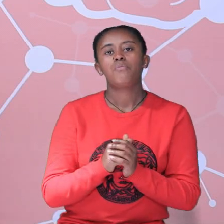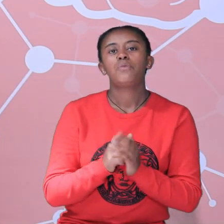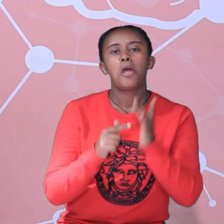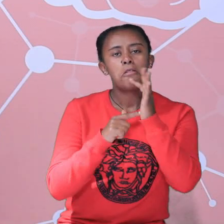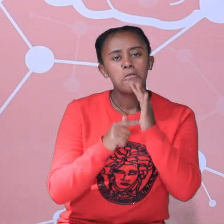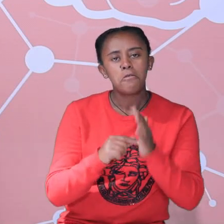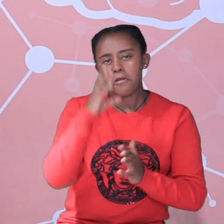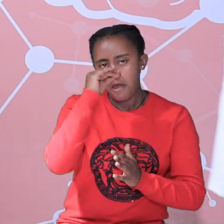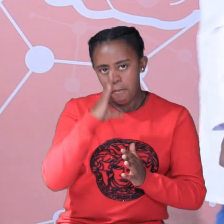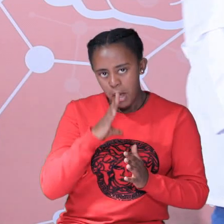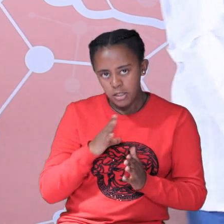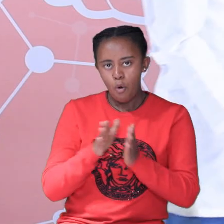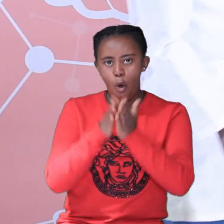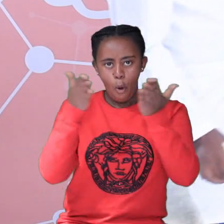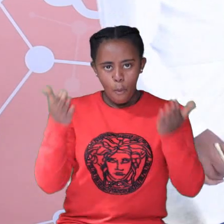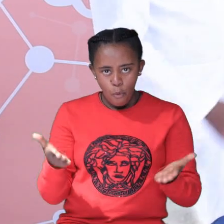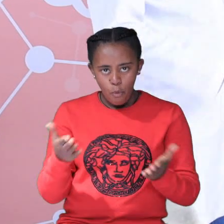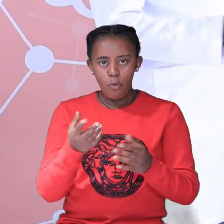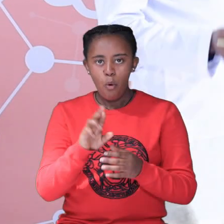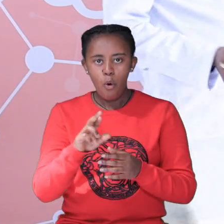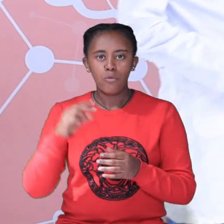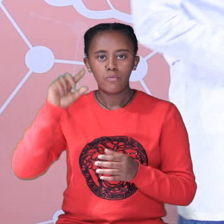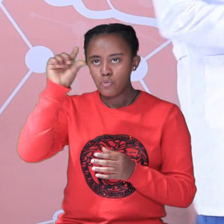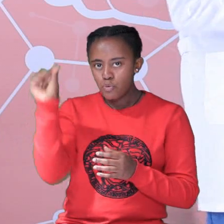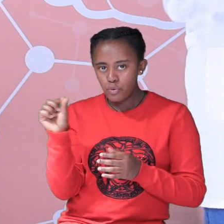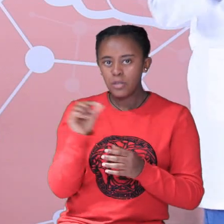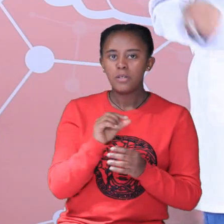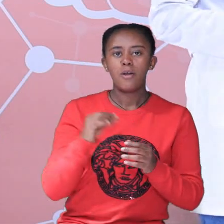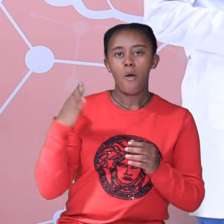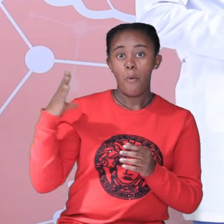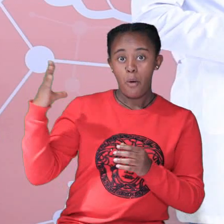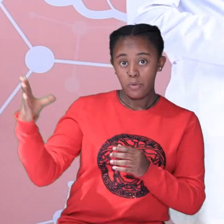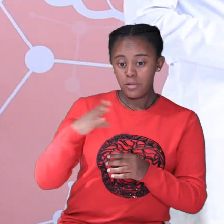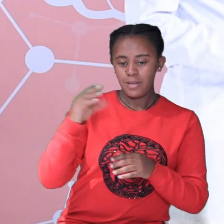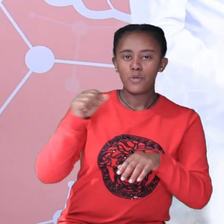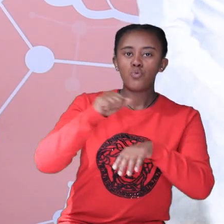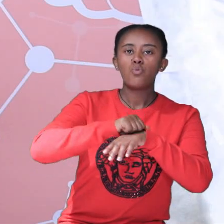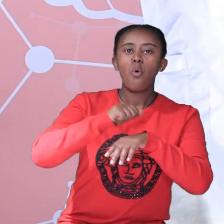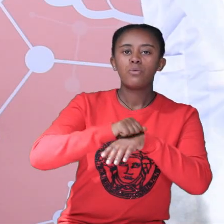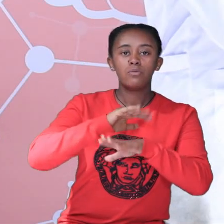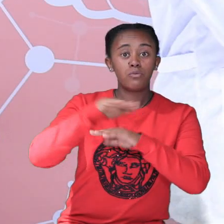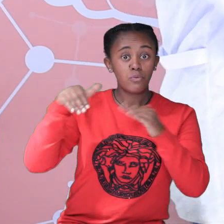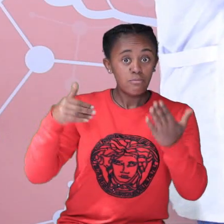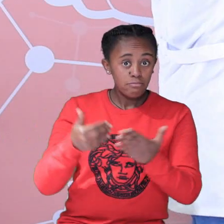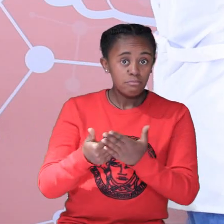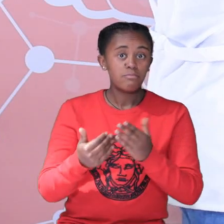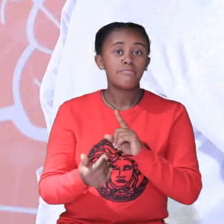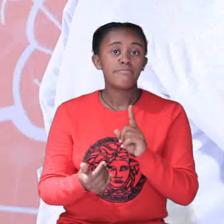a book, and also the moon, the mountain, and stones. These